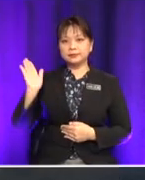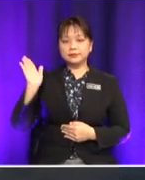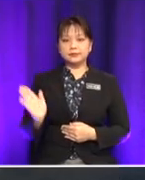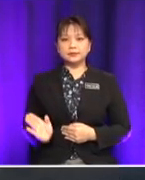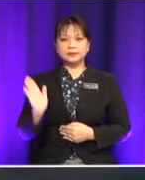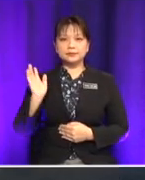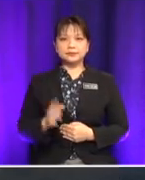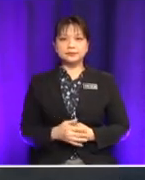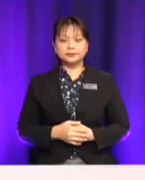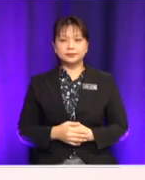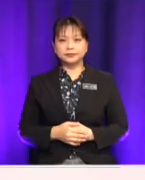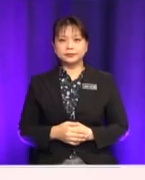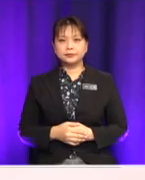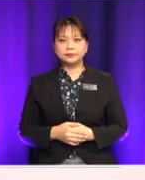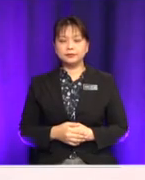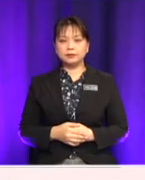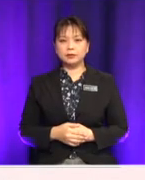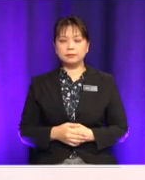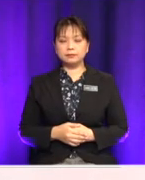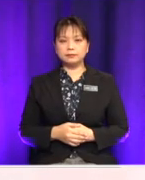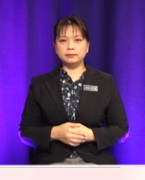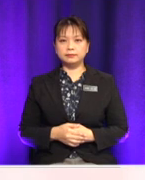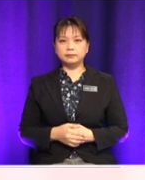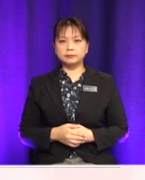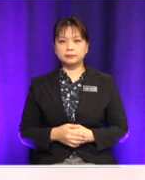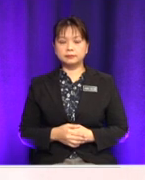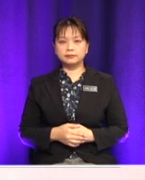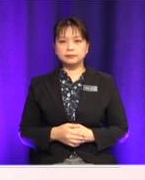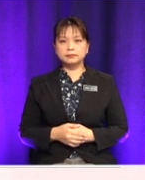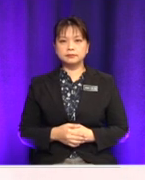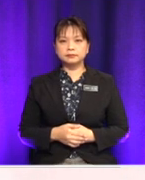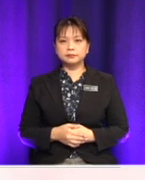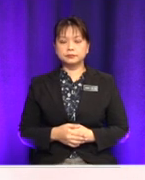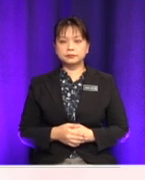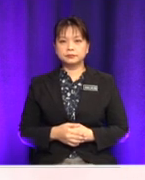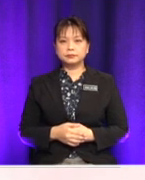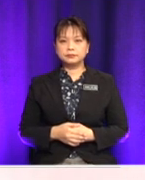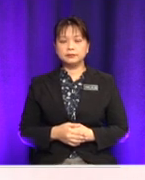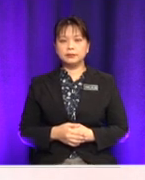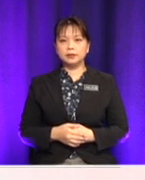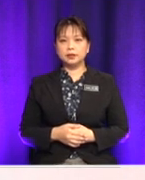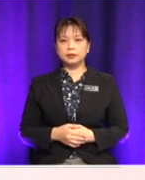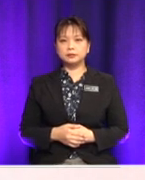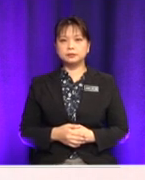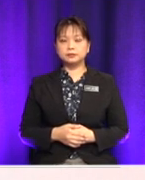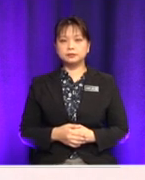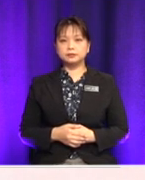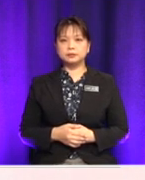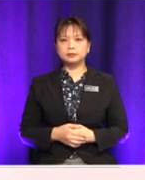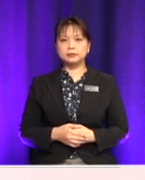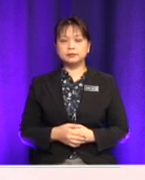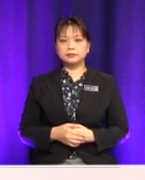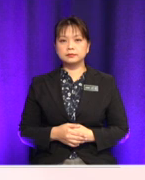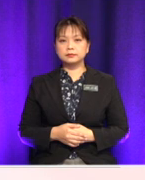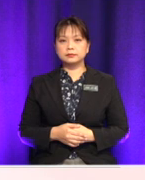pupils! Hi! Hi, now, madam. Yes. Perhaps you can introduce them one by one, please. All right, okay, we will have the first one